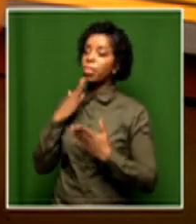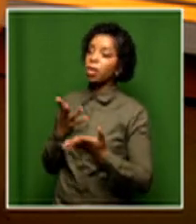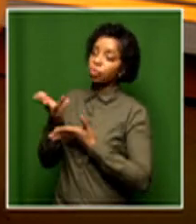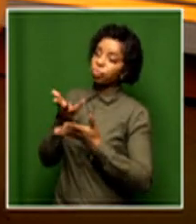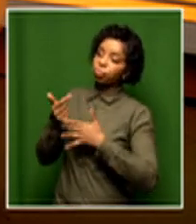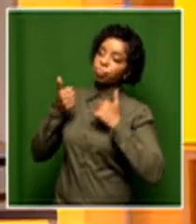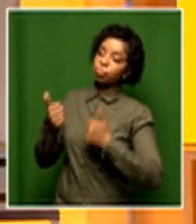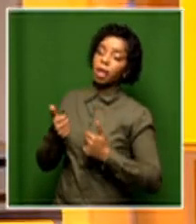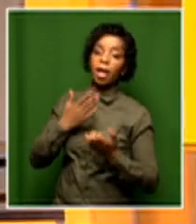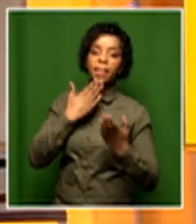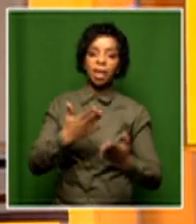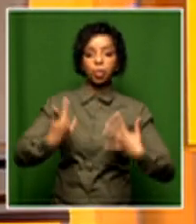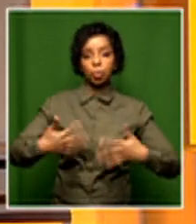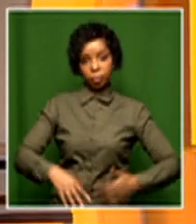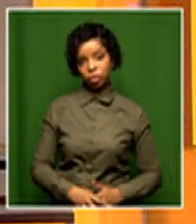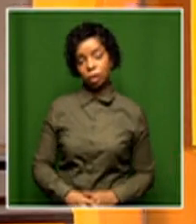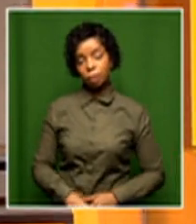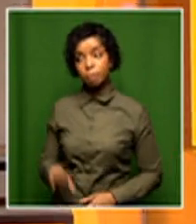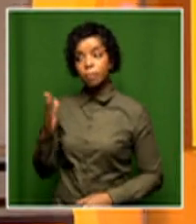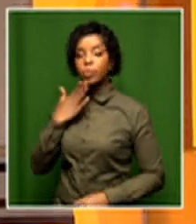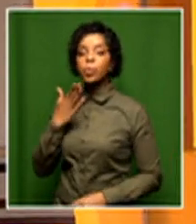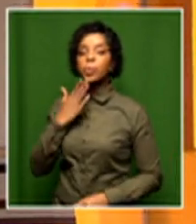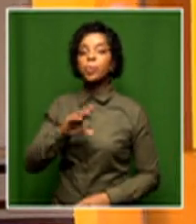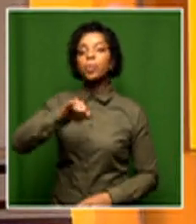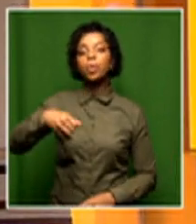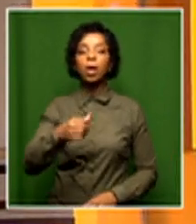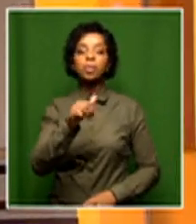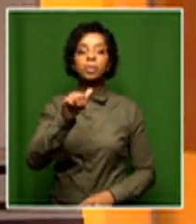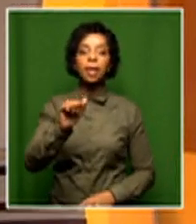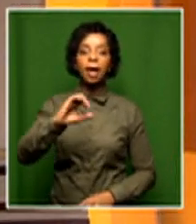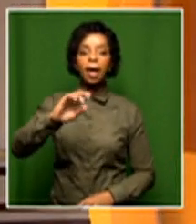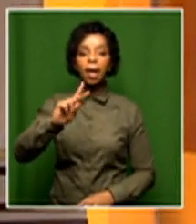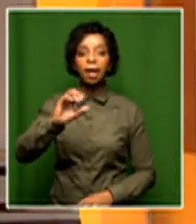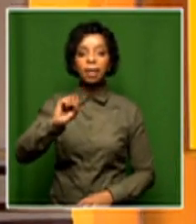much. All right, that was Tami Jackson talking to us about the Your Freedom,